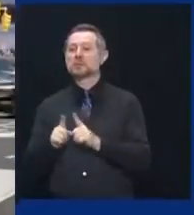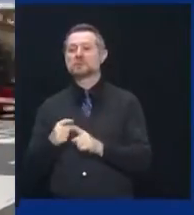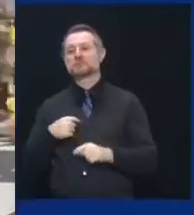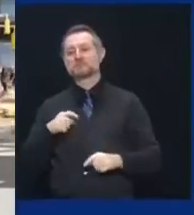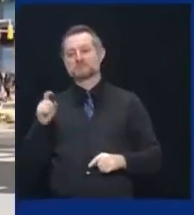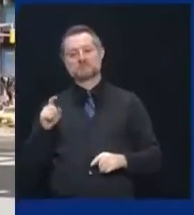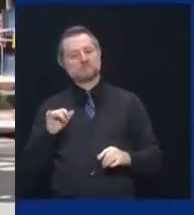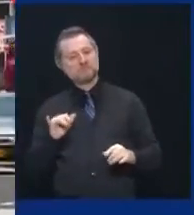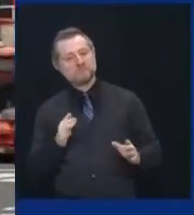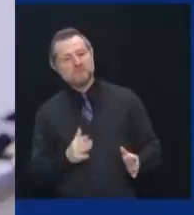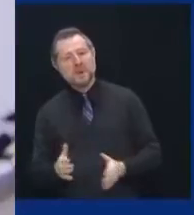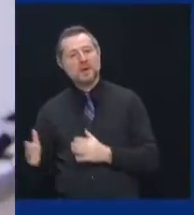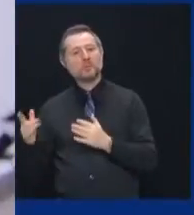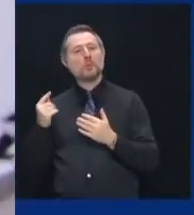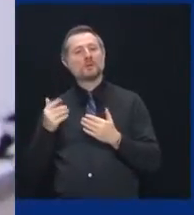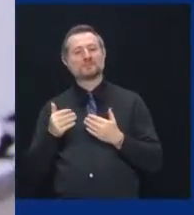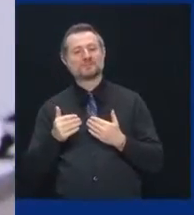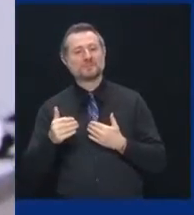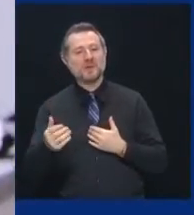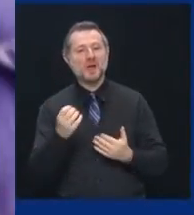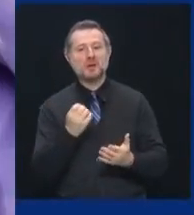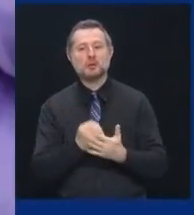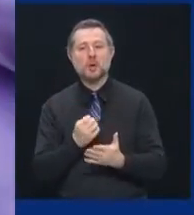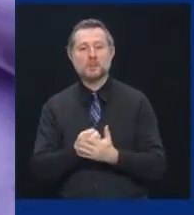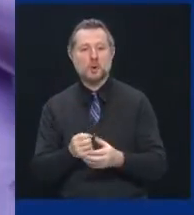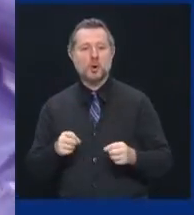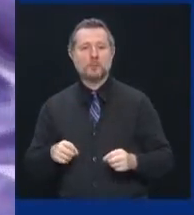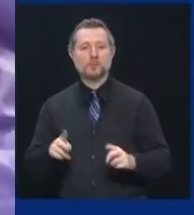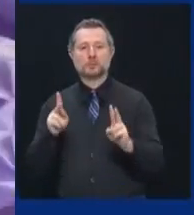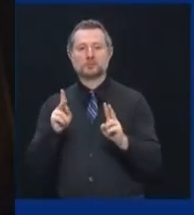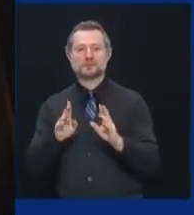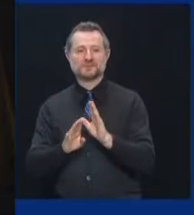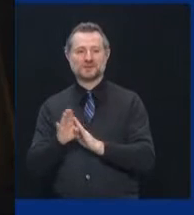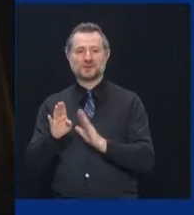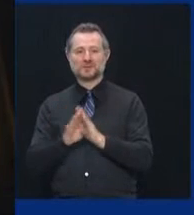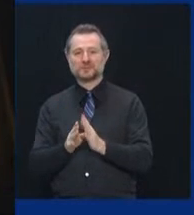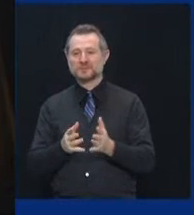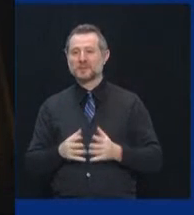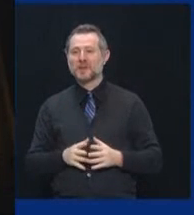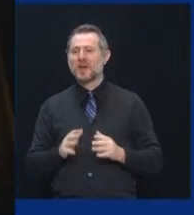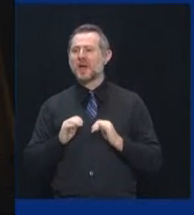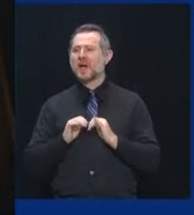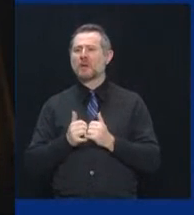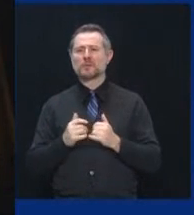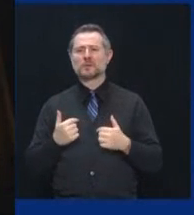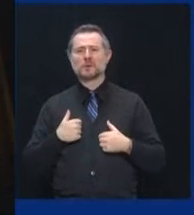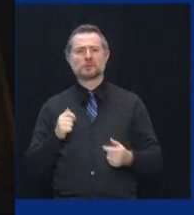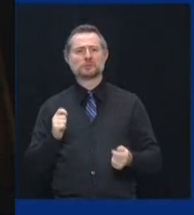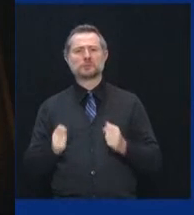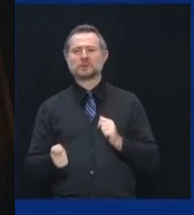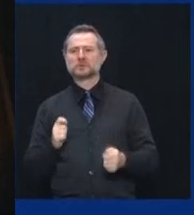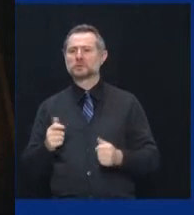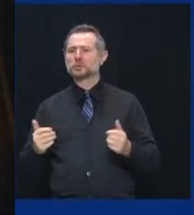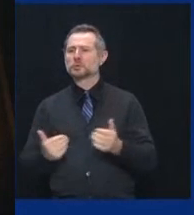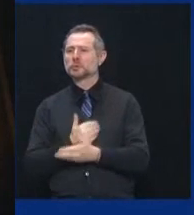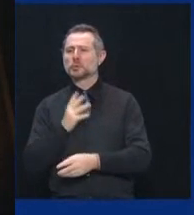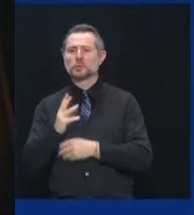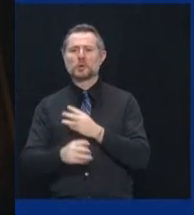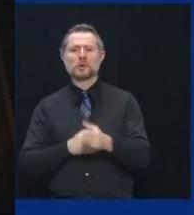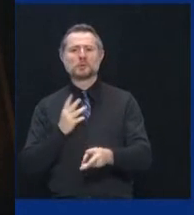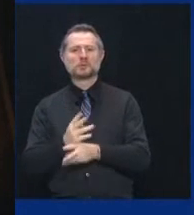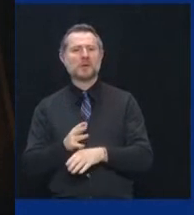for the post-COVID economic opportunities. How do we adjust to the new world dynamics?